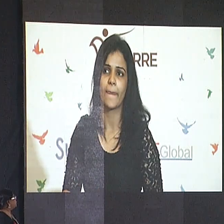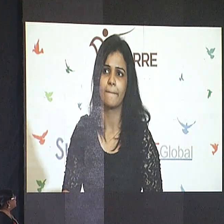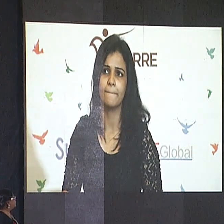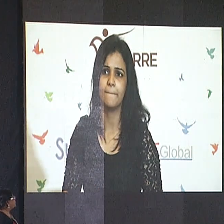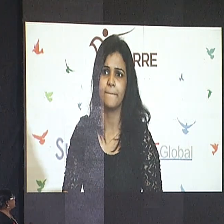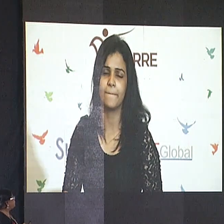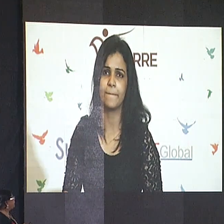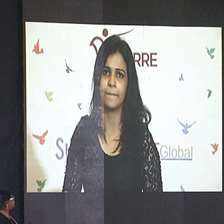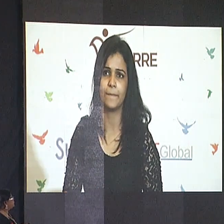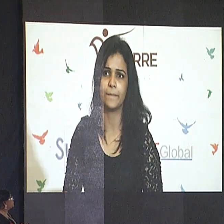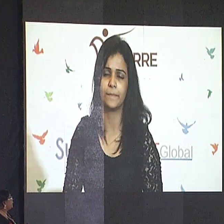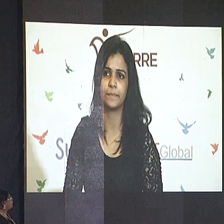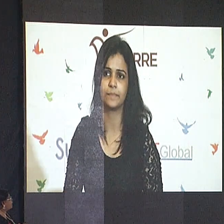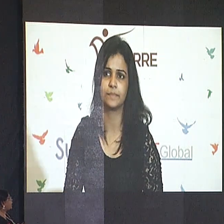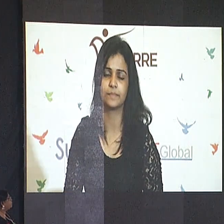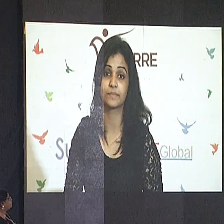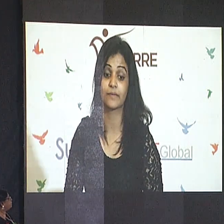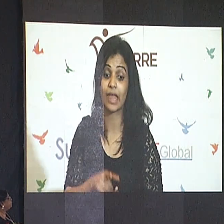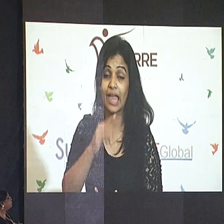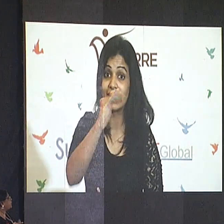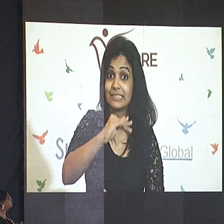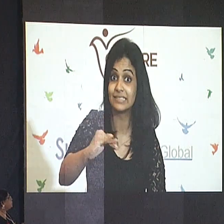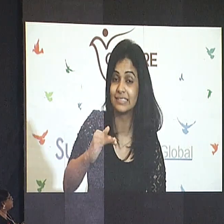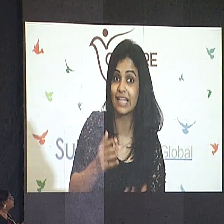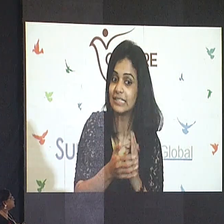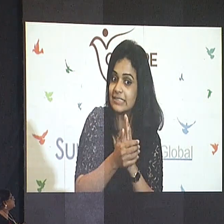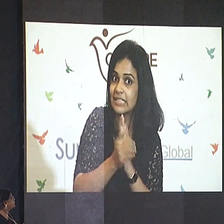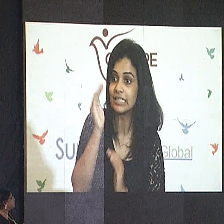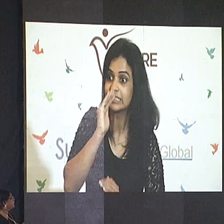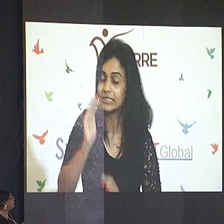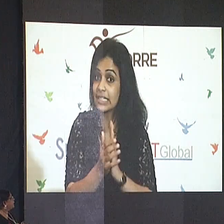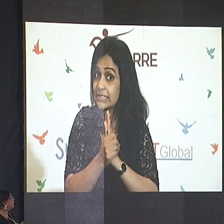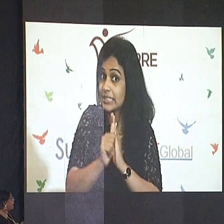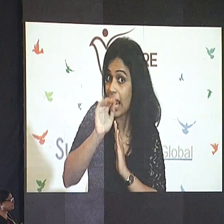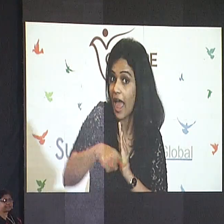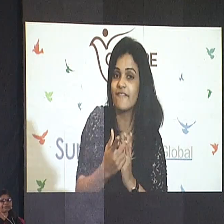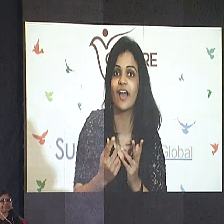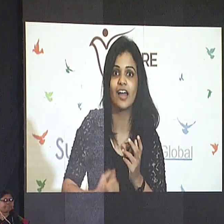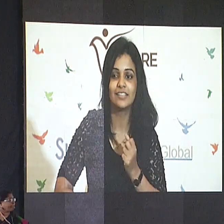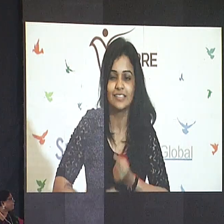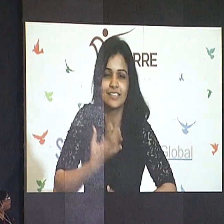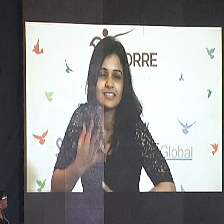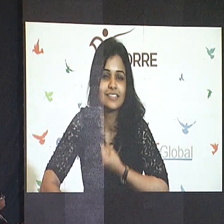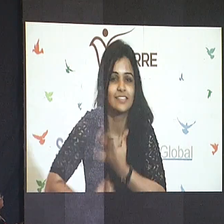children with ability to sing or hum will participate in the session actively,